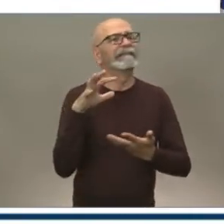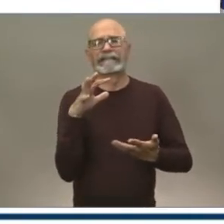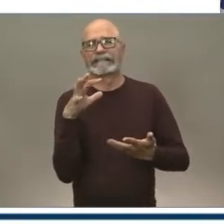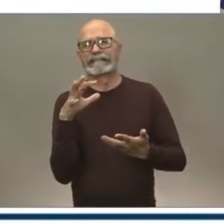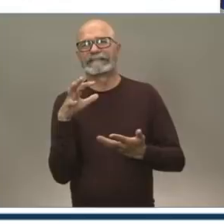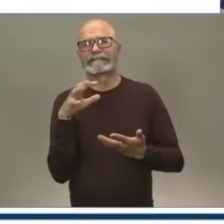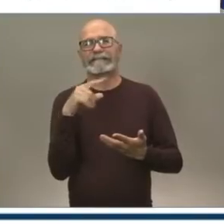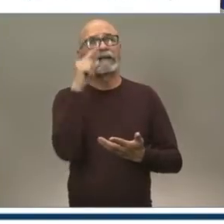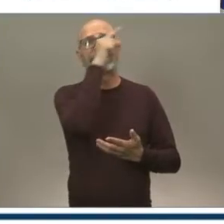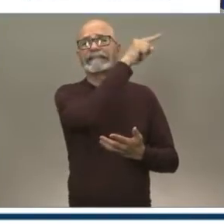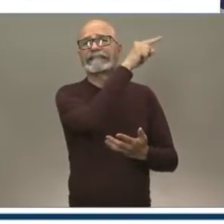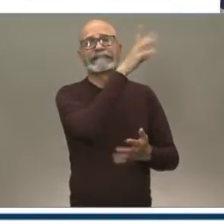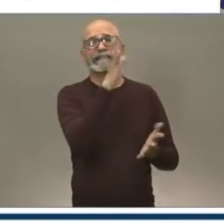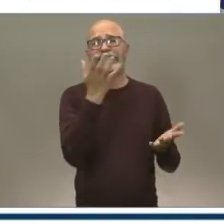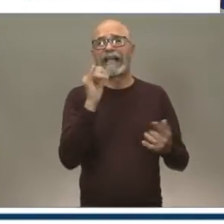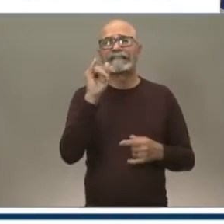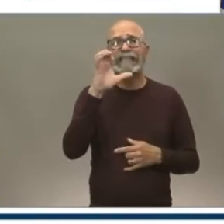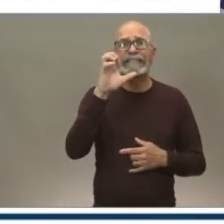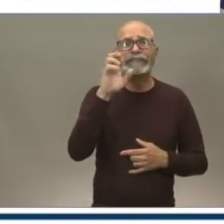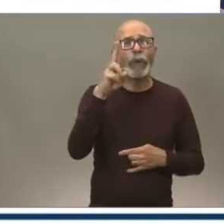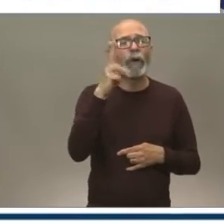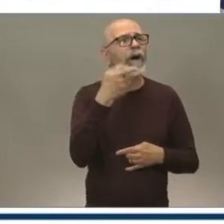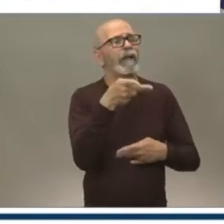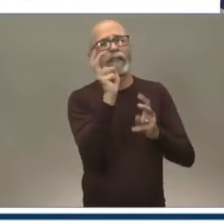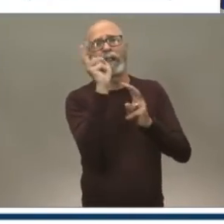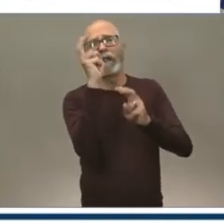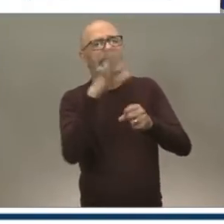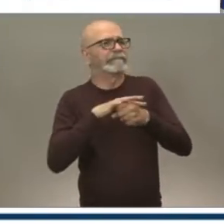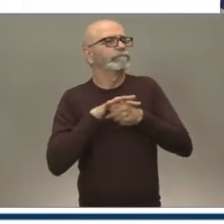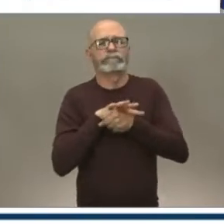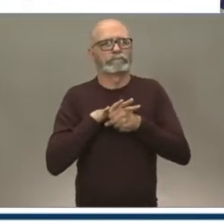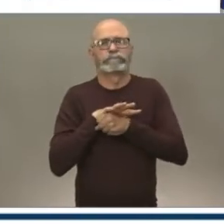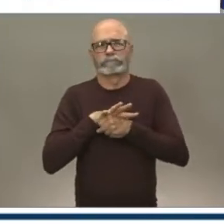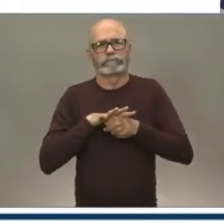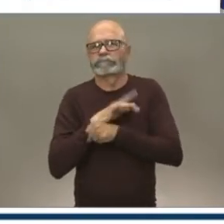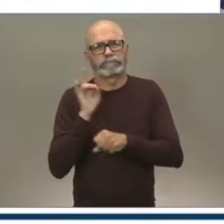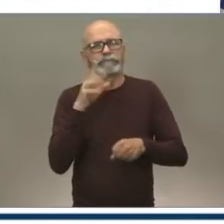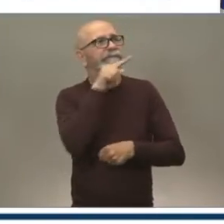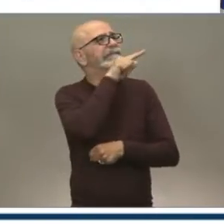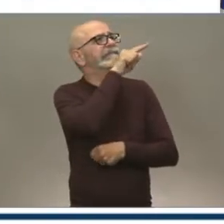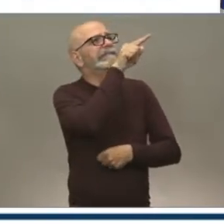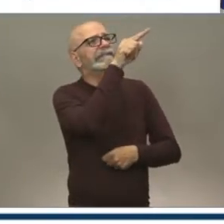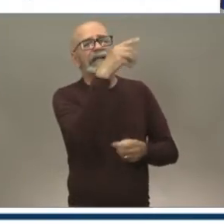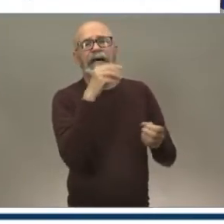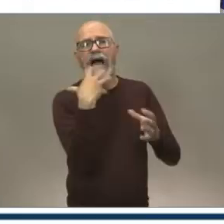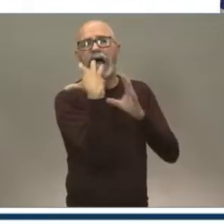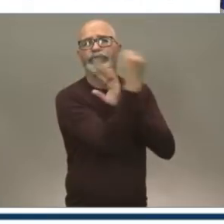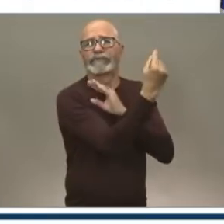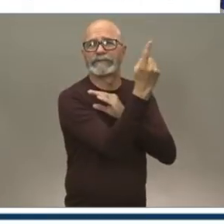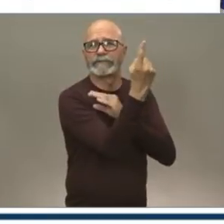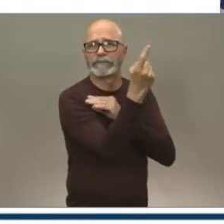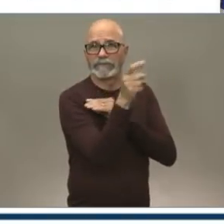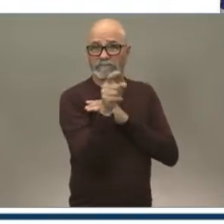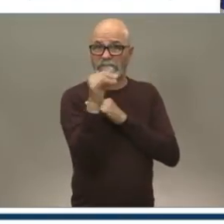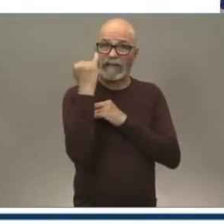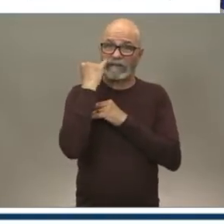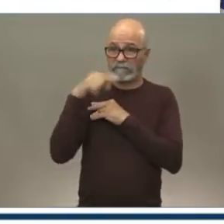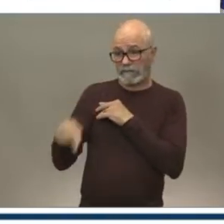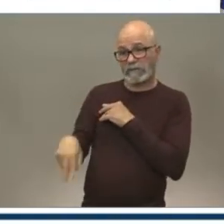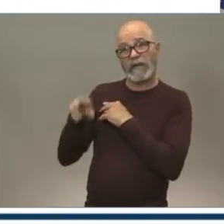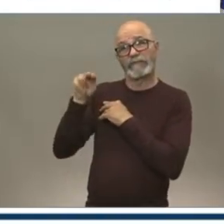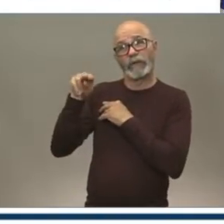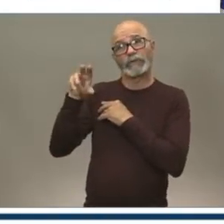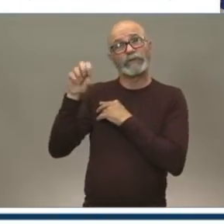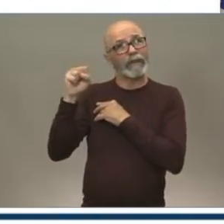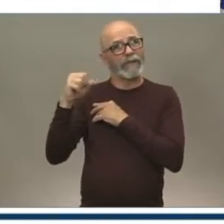beds in other provinces are at or near capacity, is it even feasible to consider whether Nova Scotia could accept patient